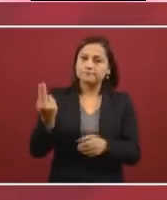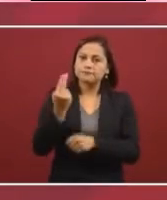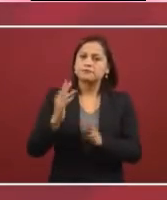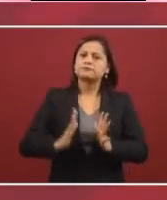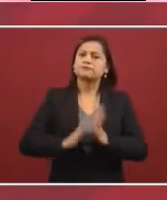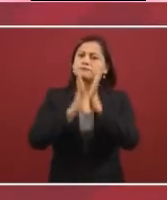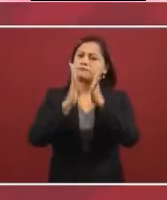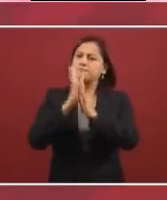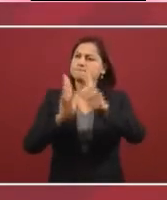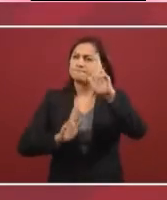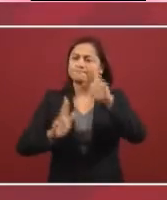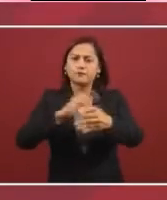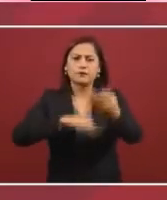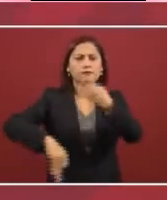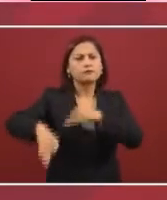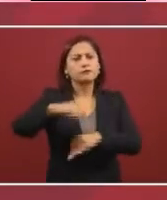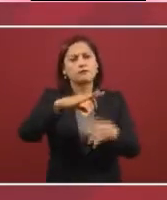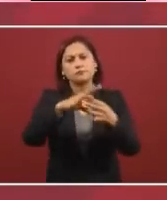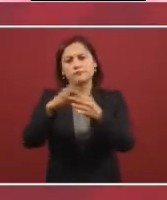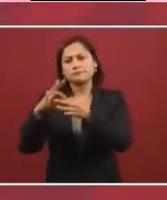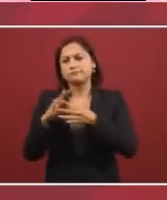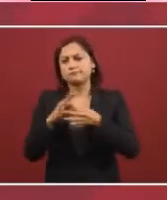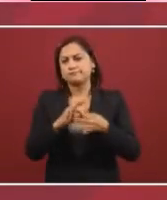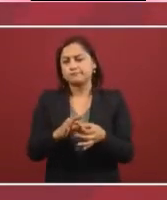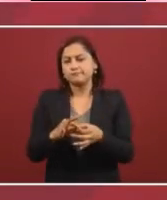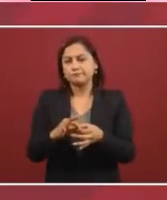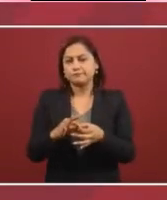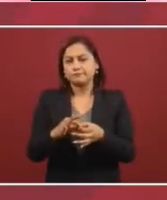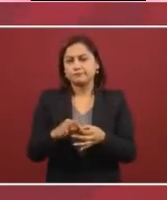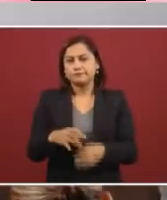We need to participate.